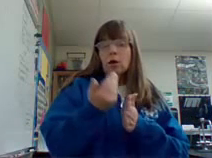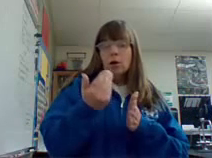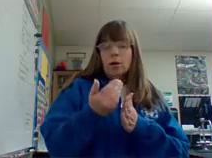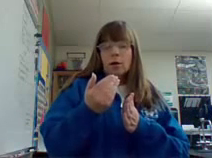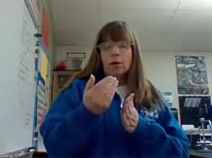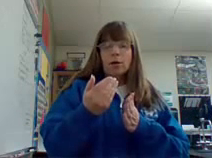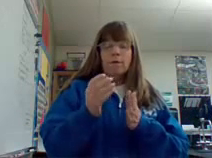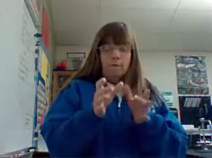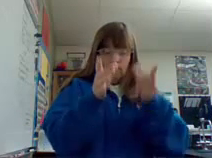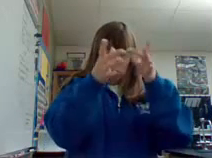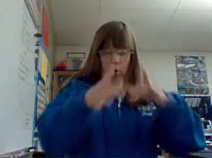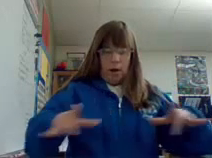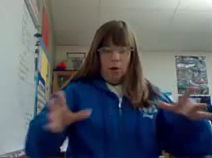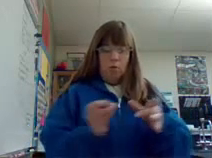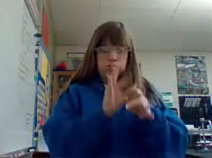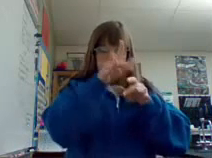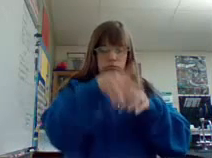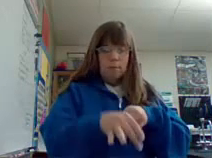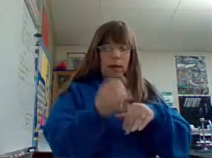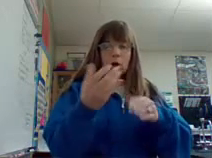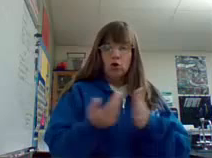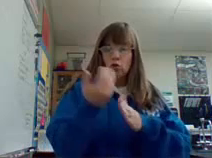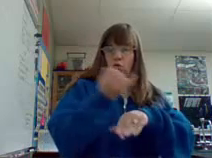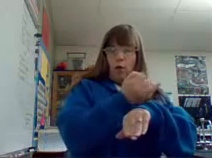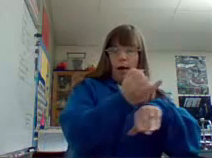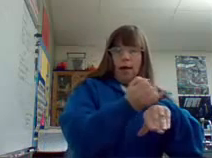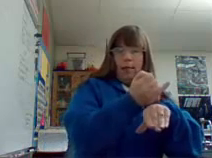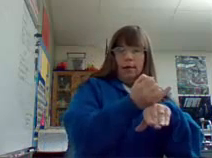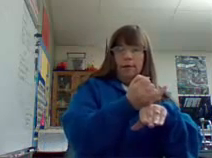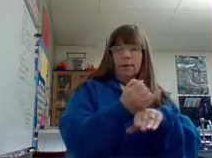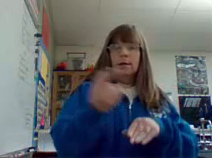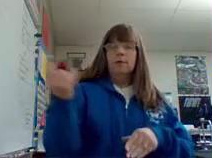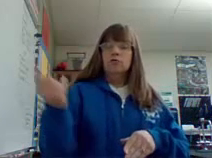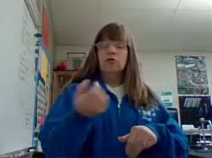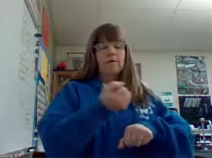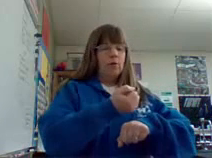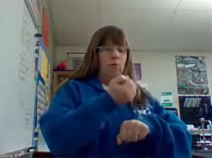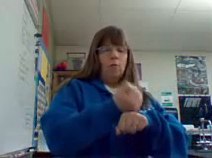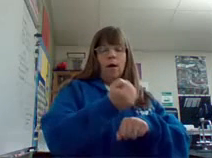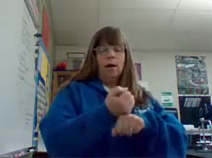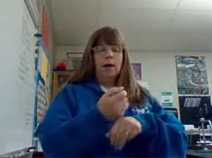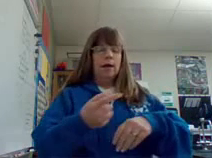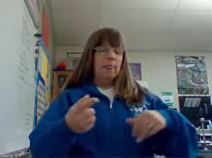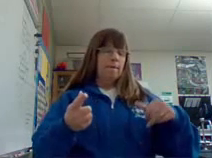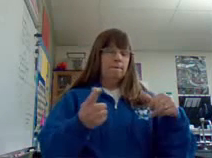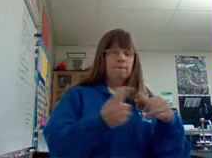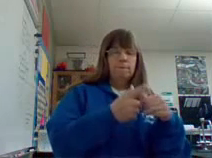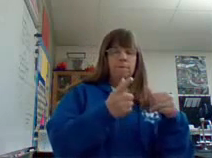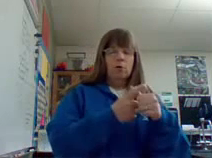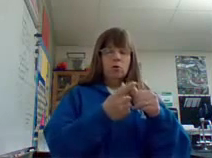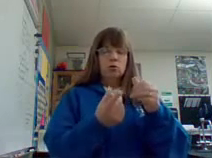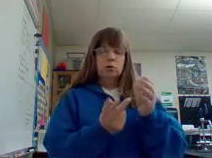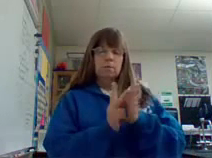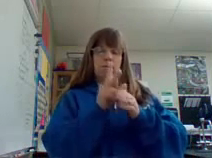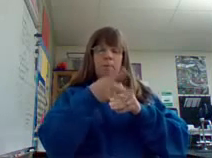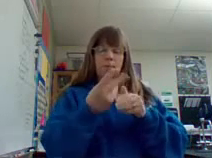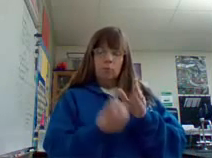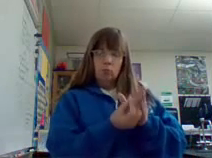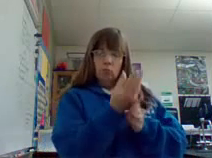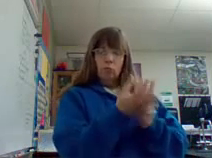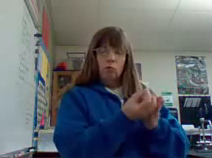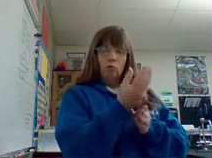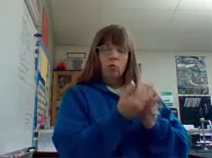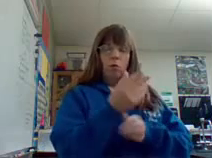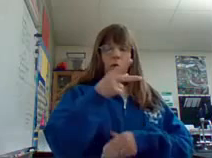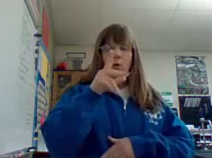just rock, and then pioneer species come in, and those are the first species to grow. And these are usually lichens and moss, so